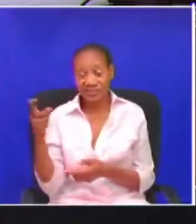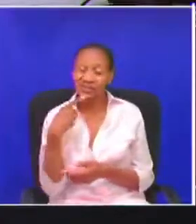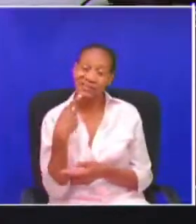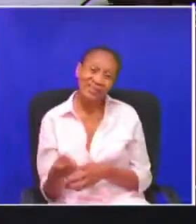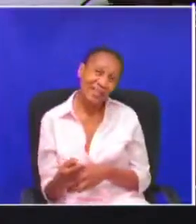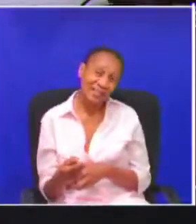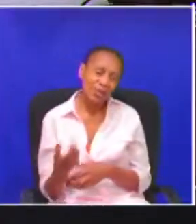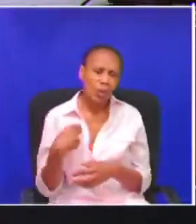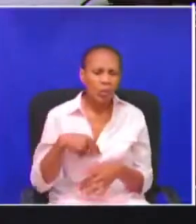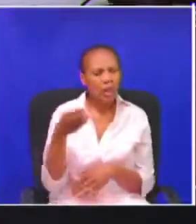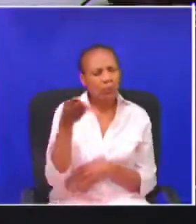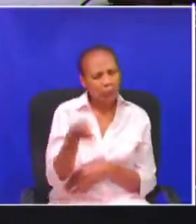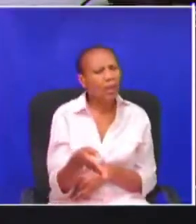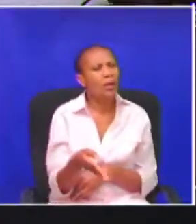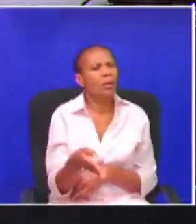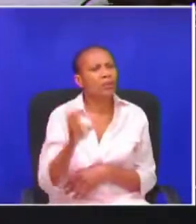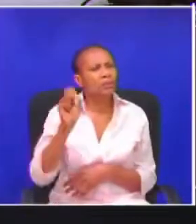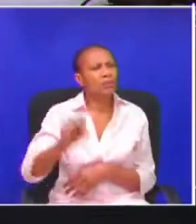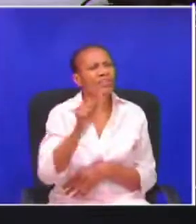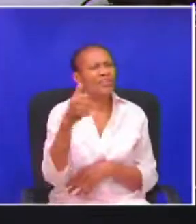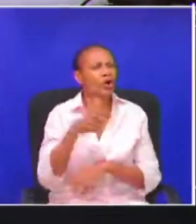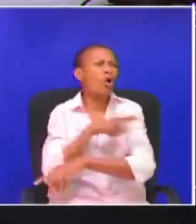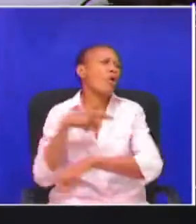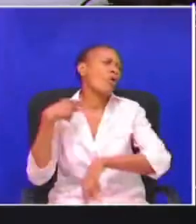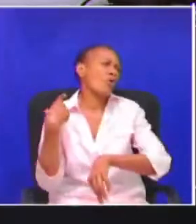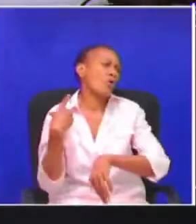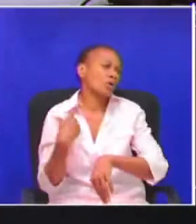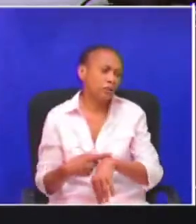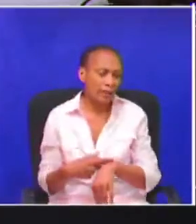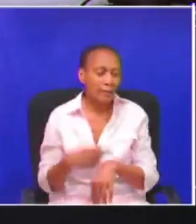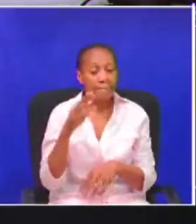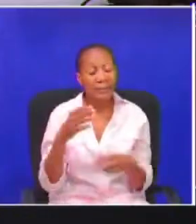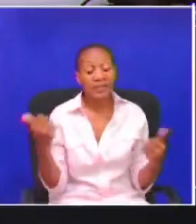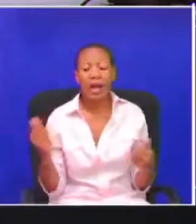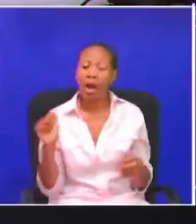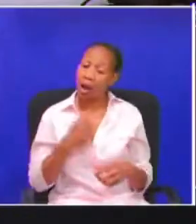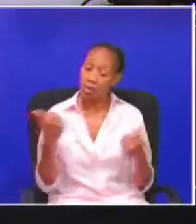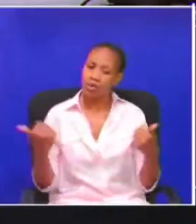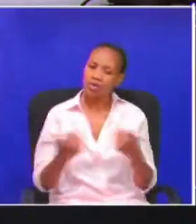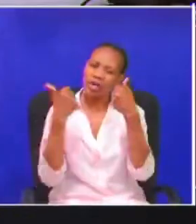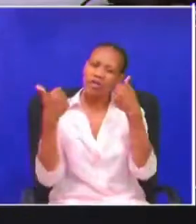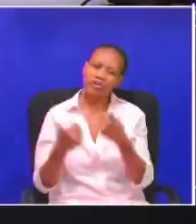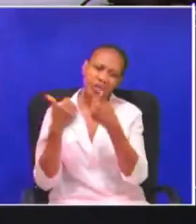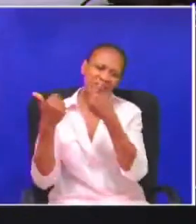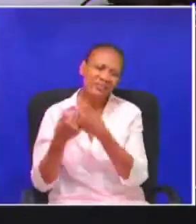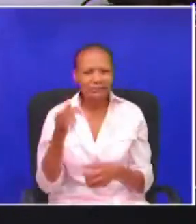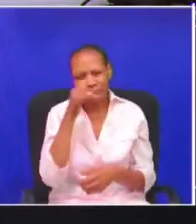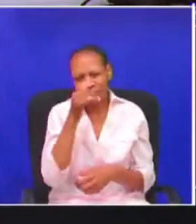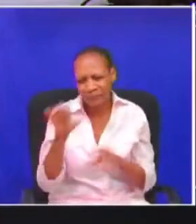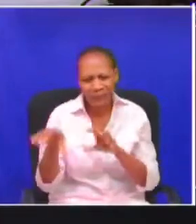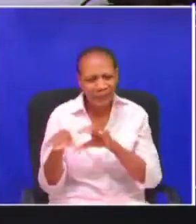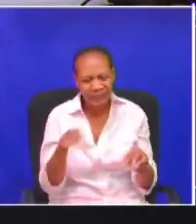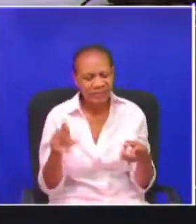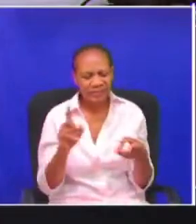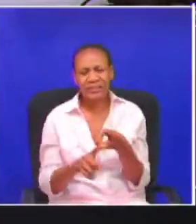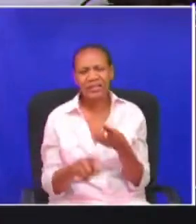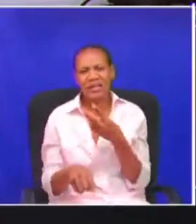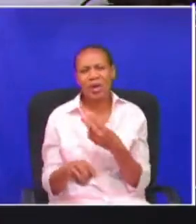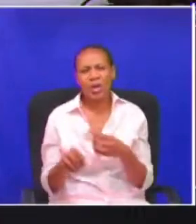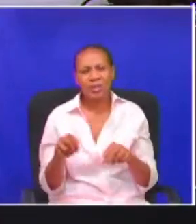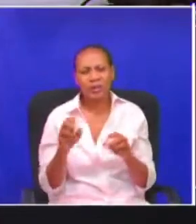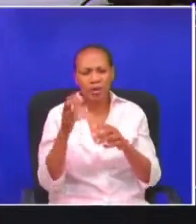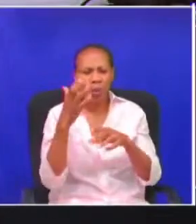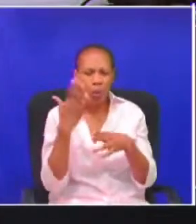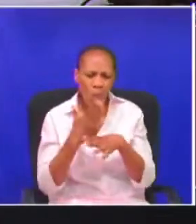been in South Africa for so long, and the challenges that we are having of criminality and our key workers